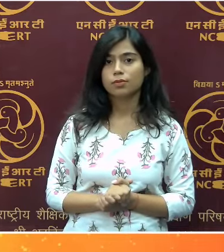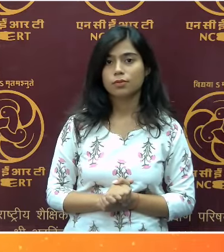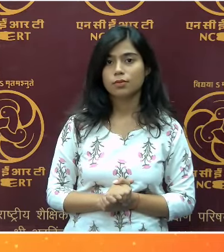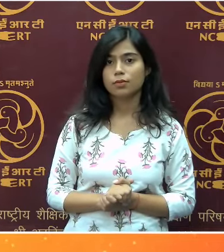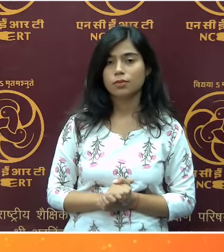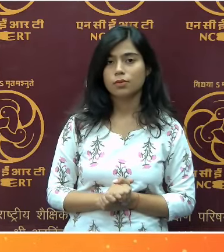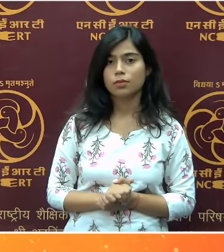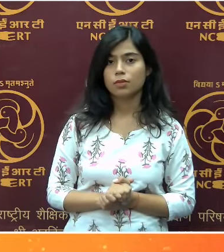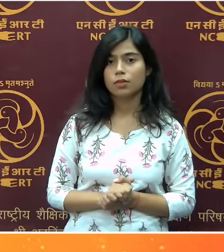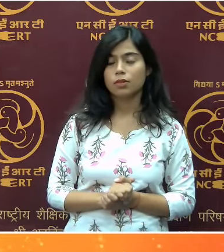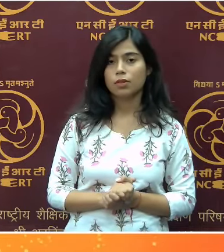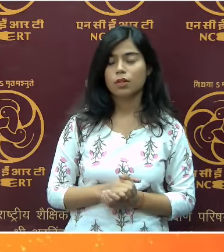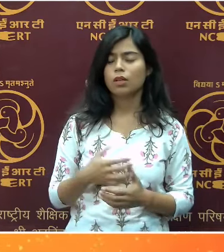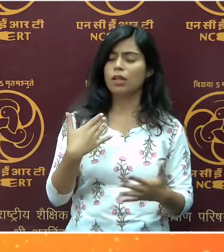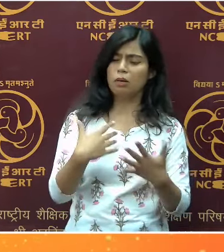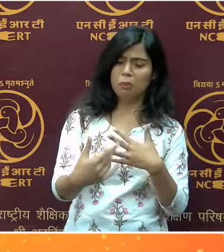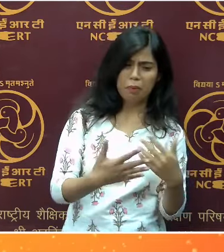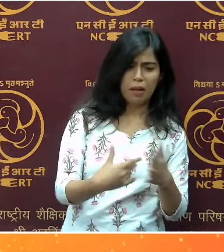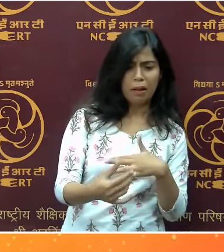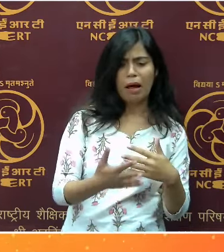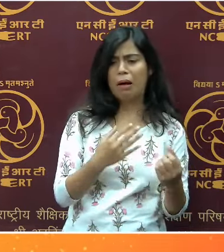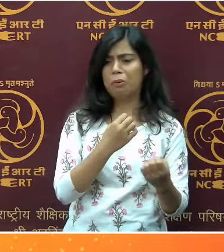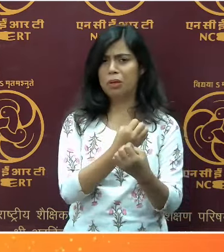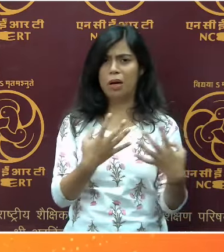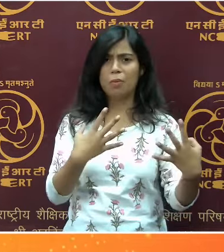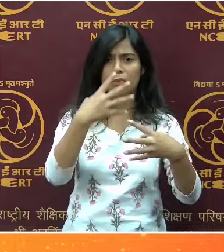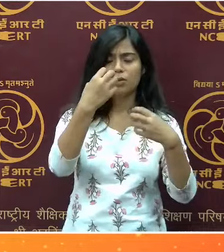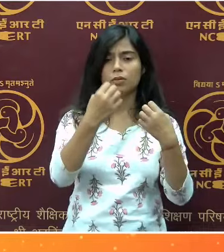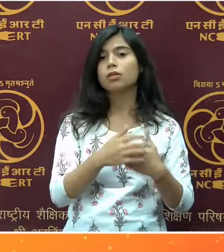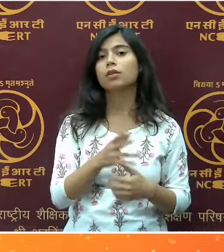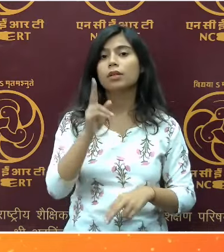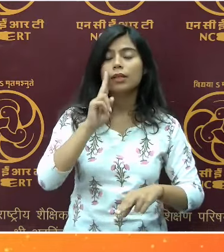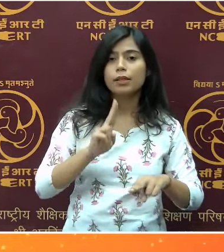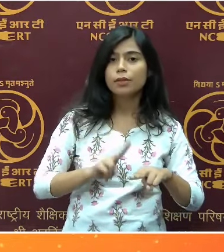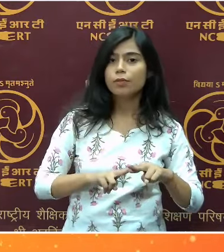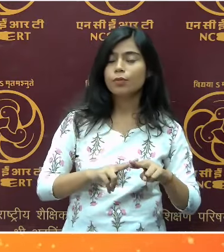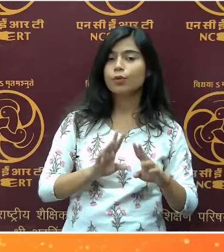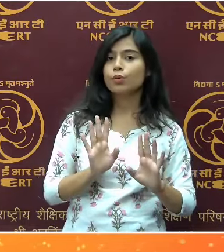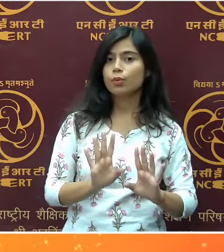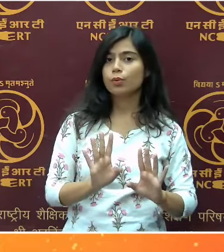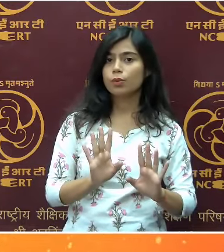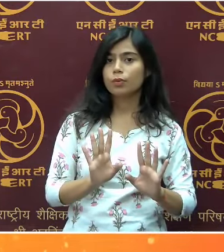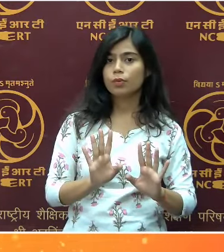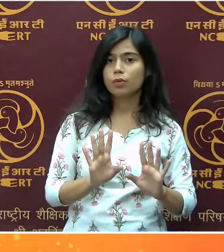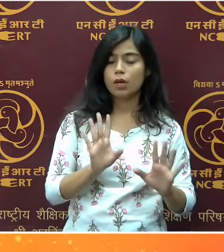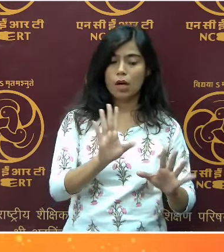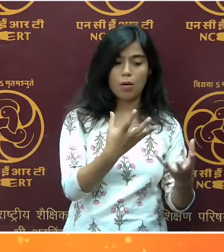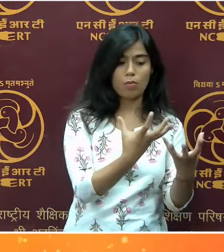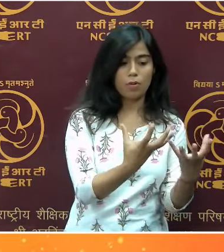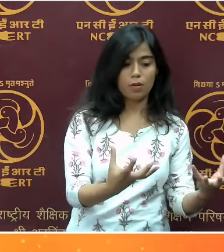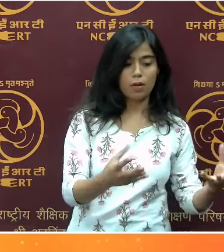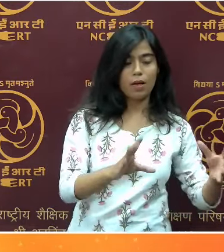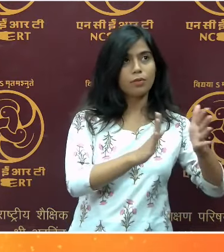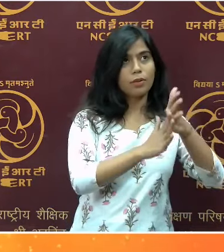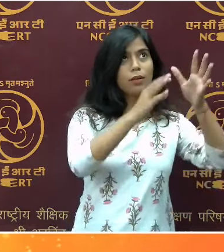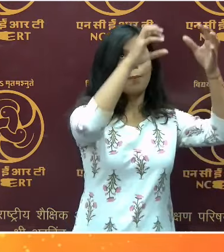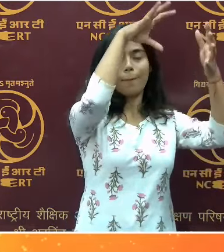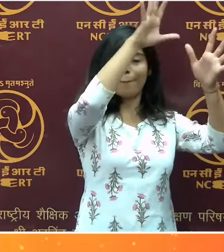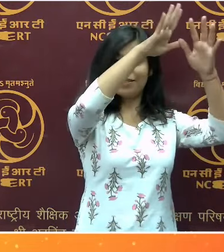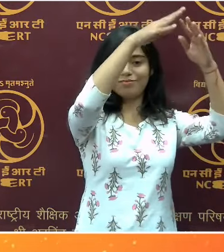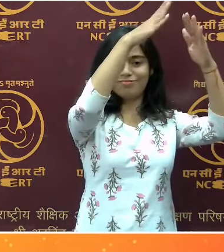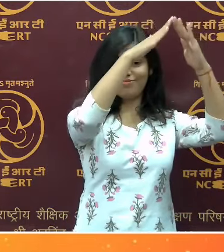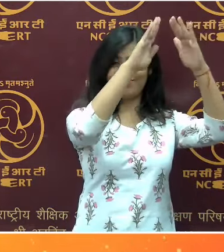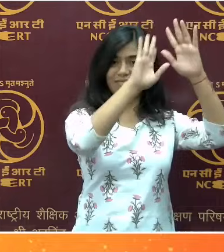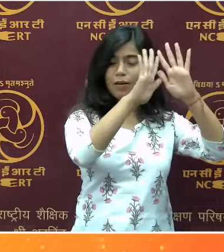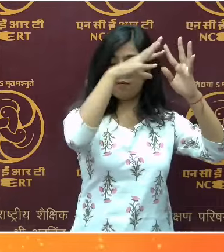I just take a random number 4 joule. So if we place an object at a certain height, we are